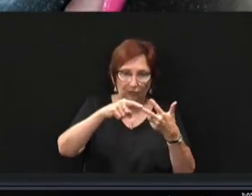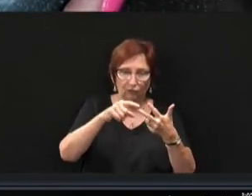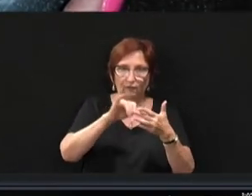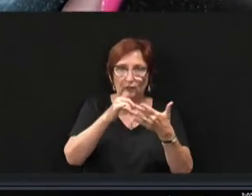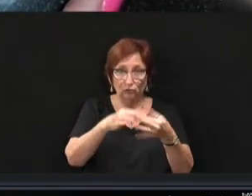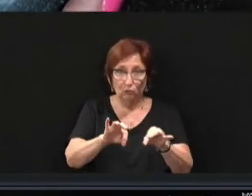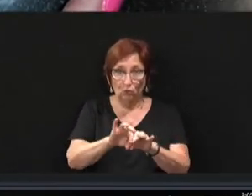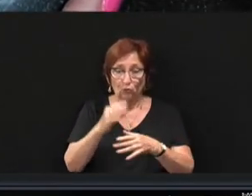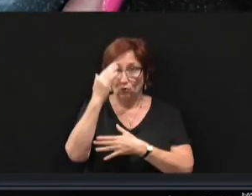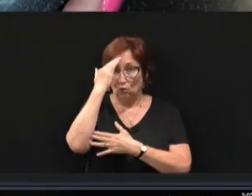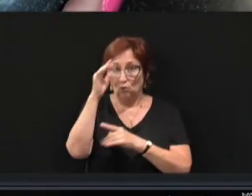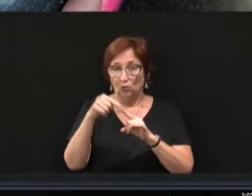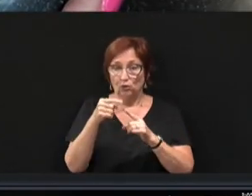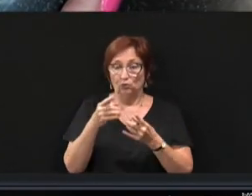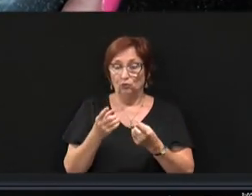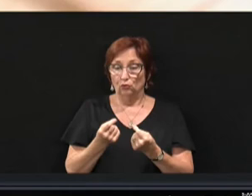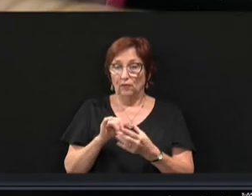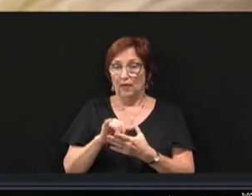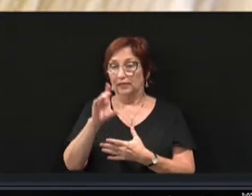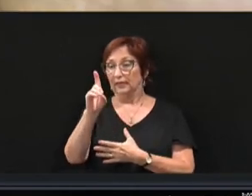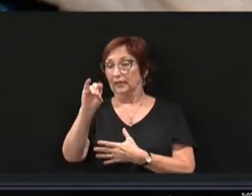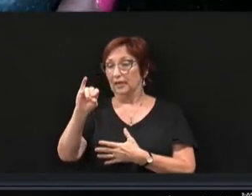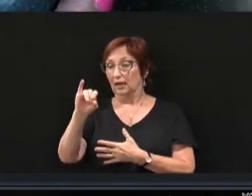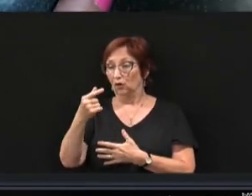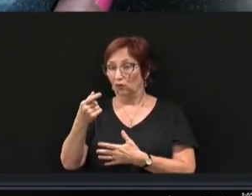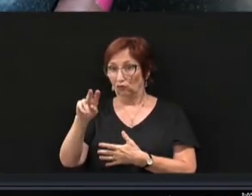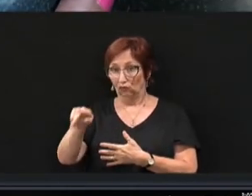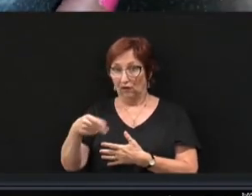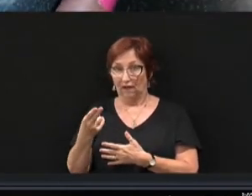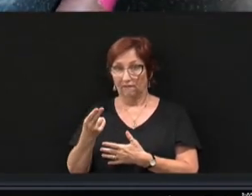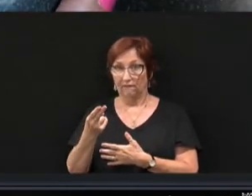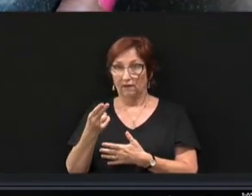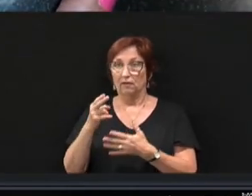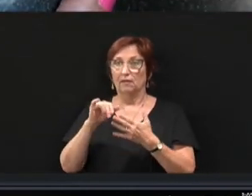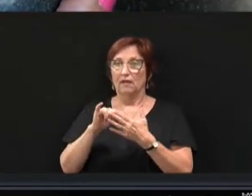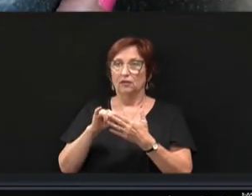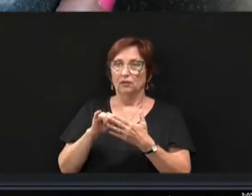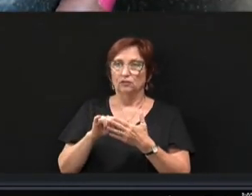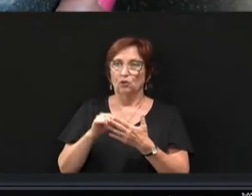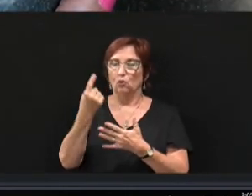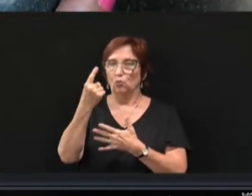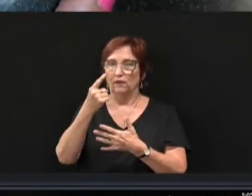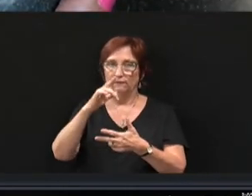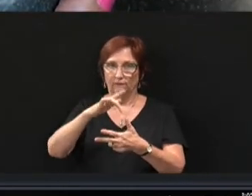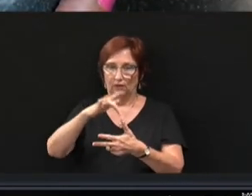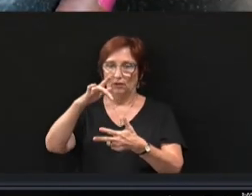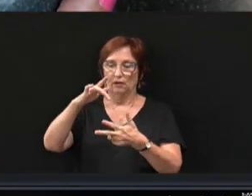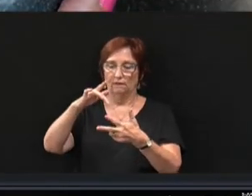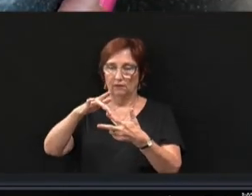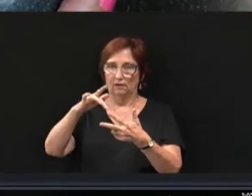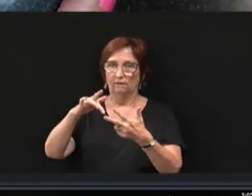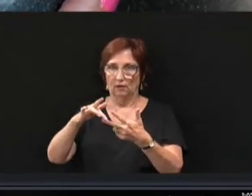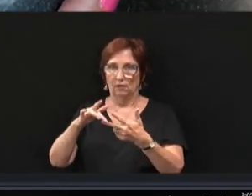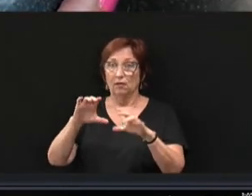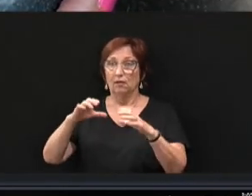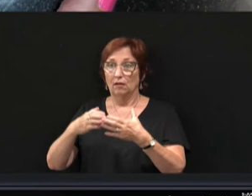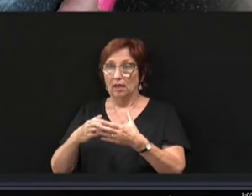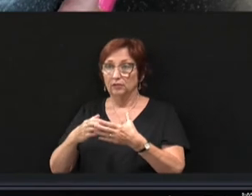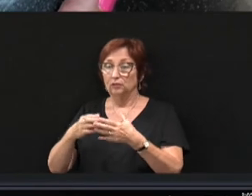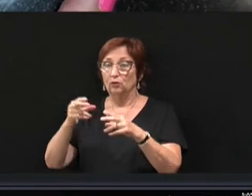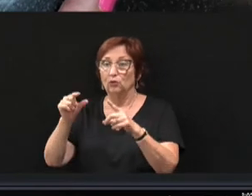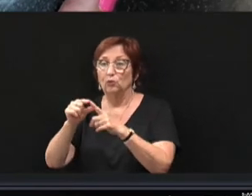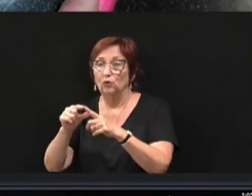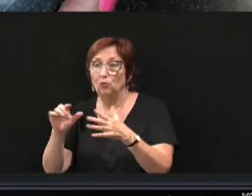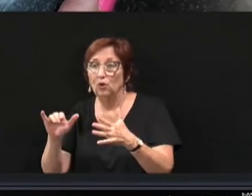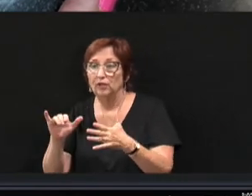digraph, since it's one sound, the digraph goes on one finger. class, the word is ship. What